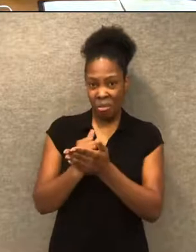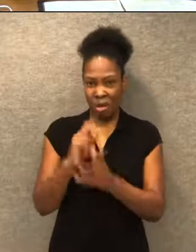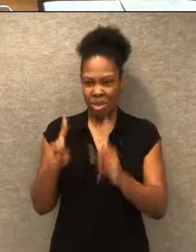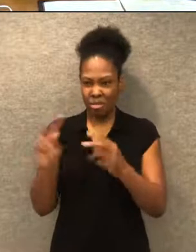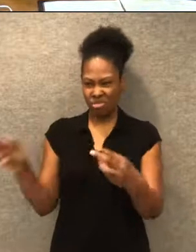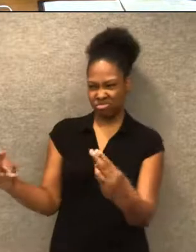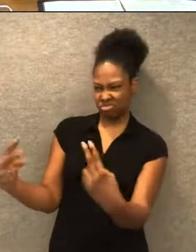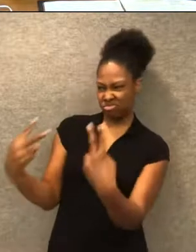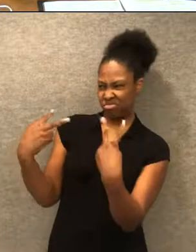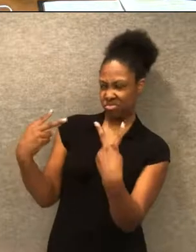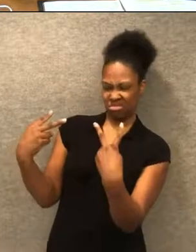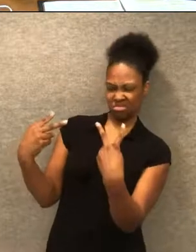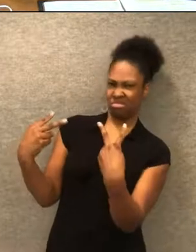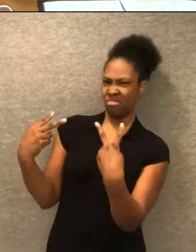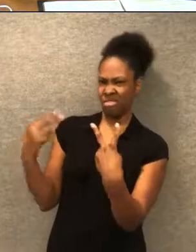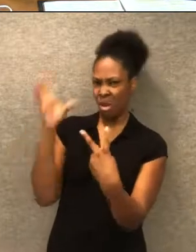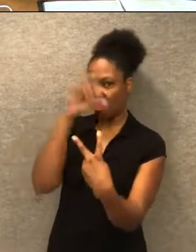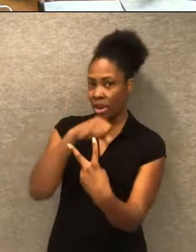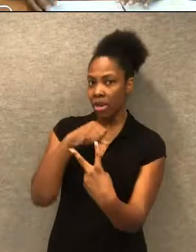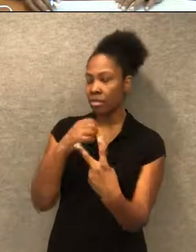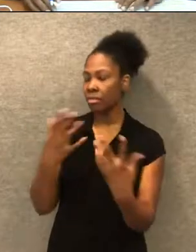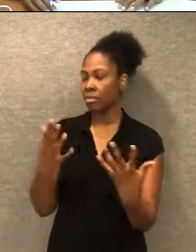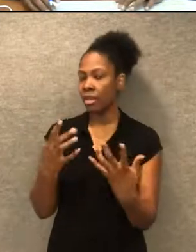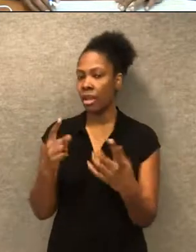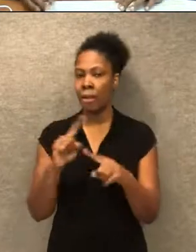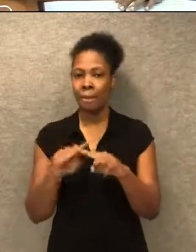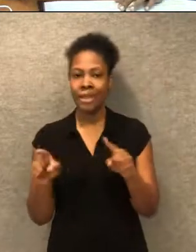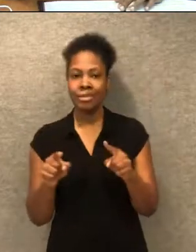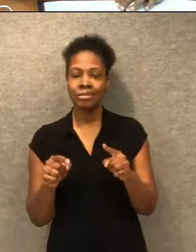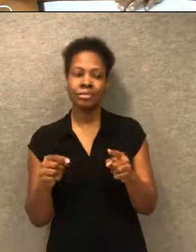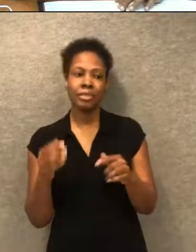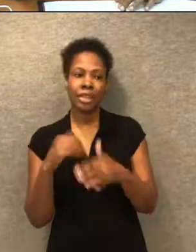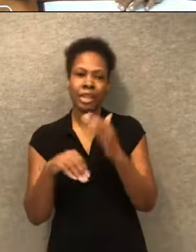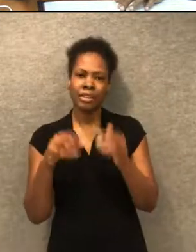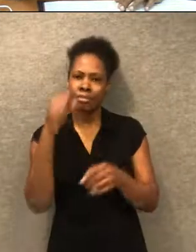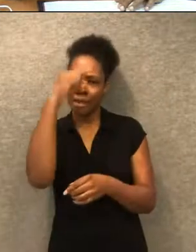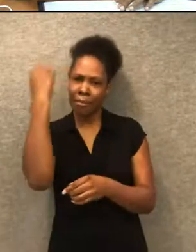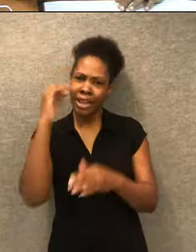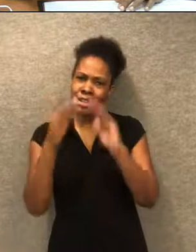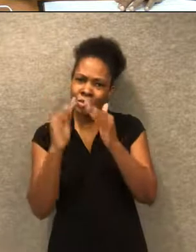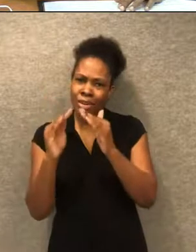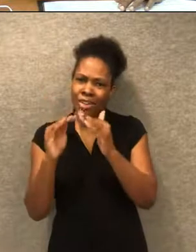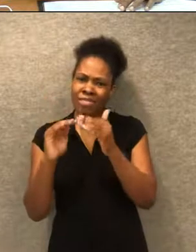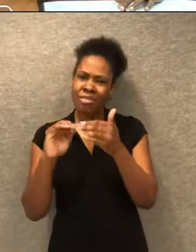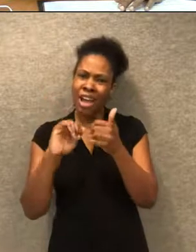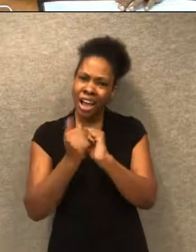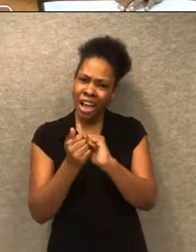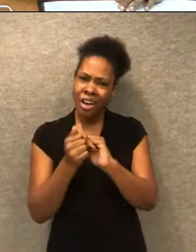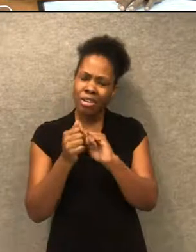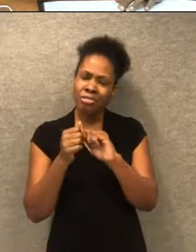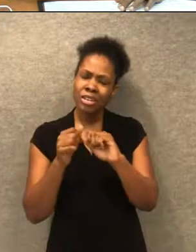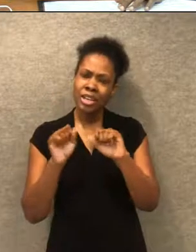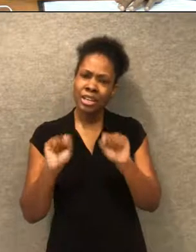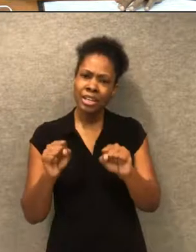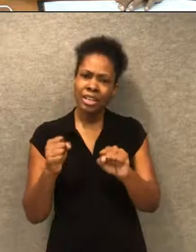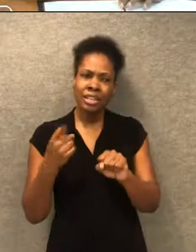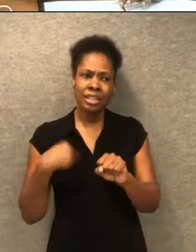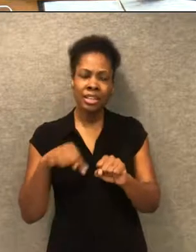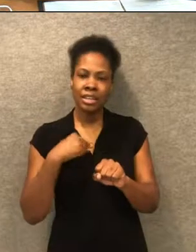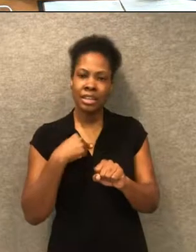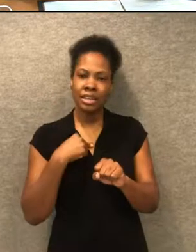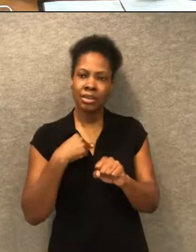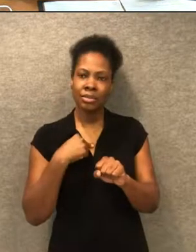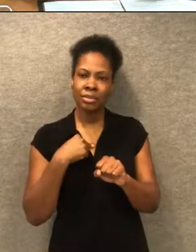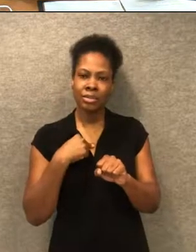right? In other ethnic groups also, but here in the African-American community, how can we as a community reinforce